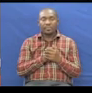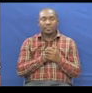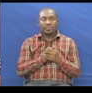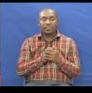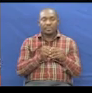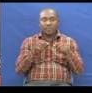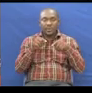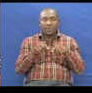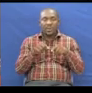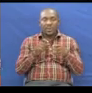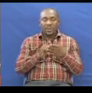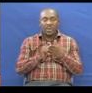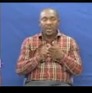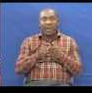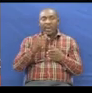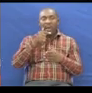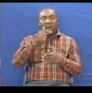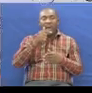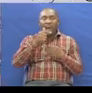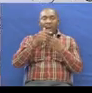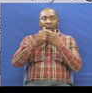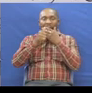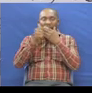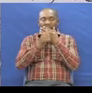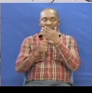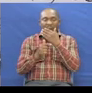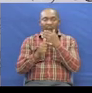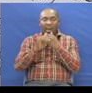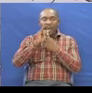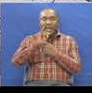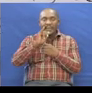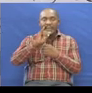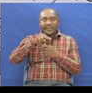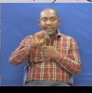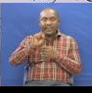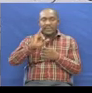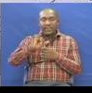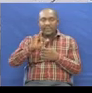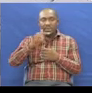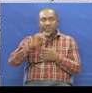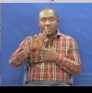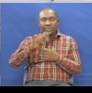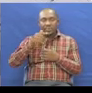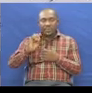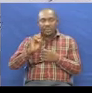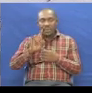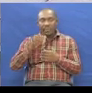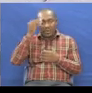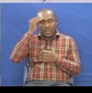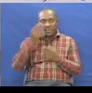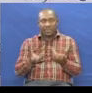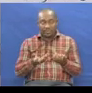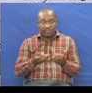this is the textbook written by Tanzania Institute of Education, book 2. There are several questions. Which we are giving you here is just a